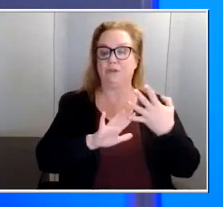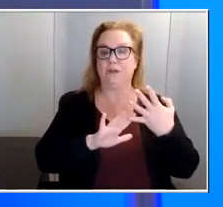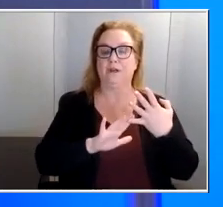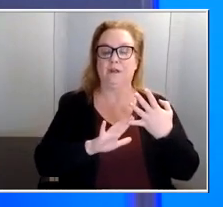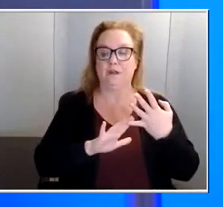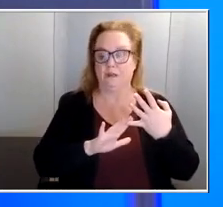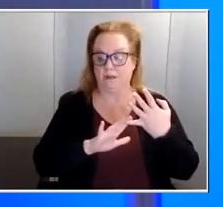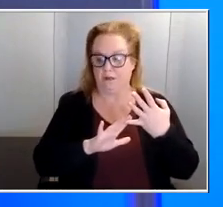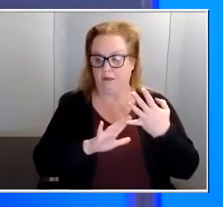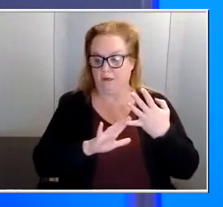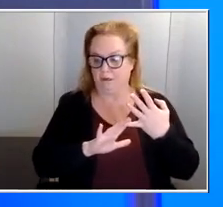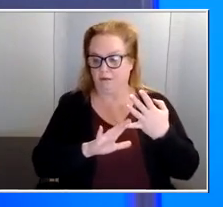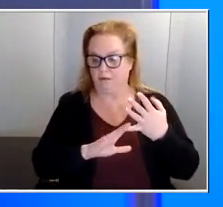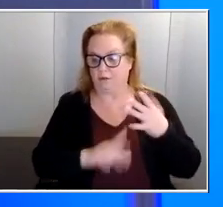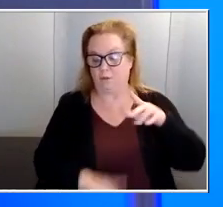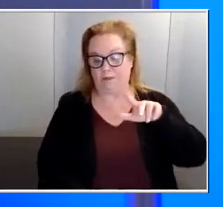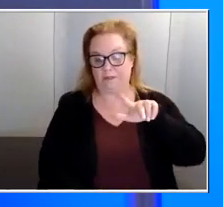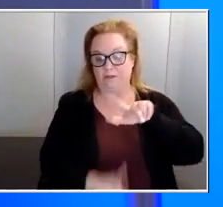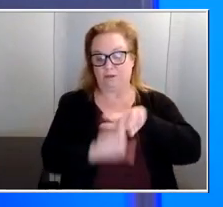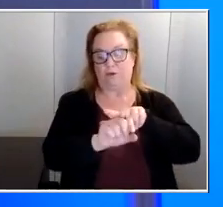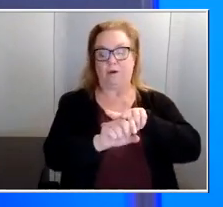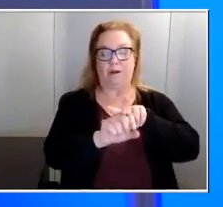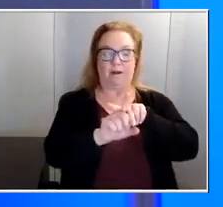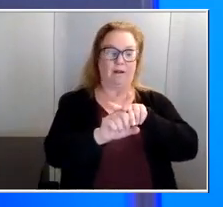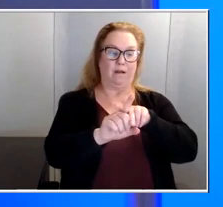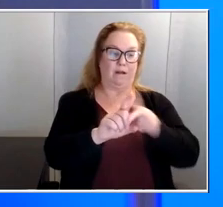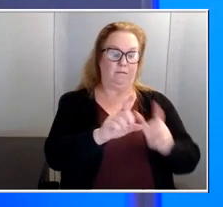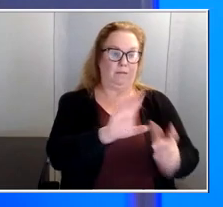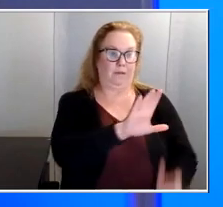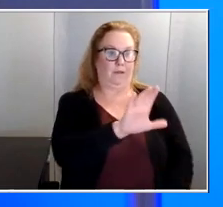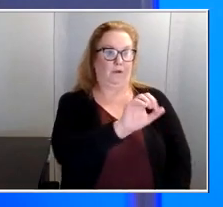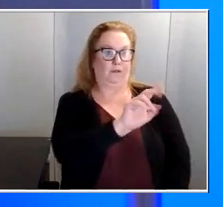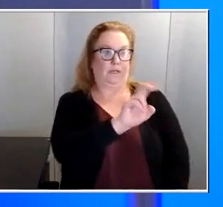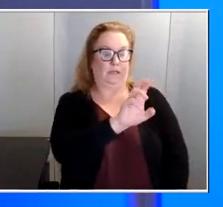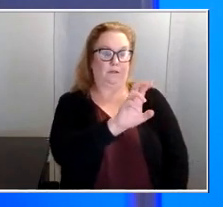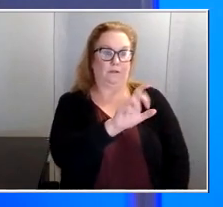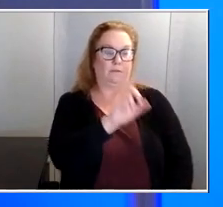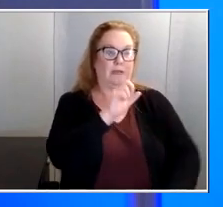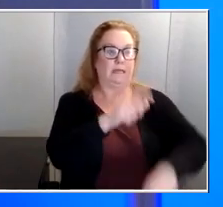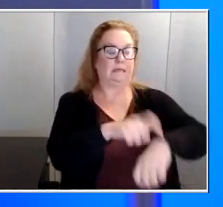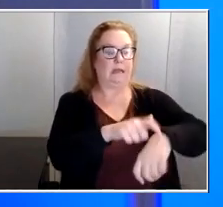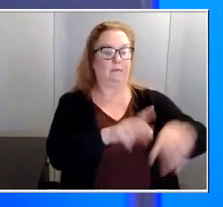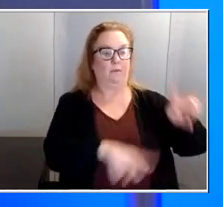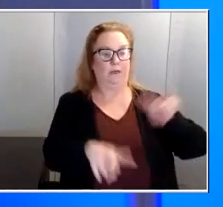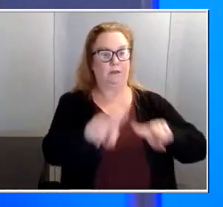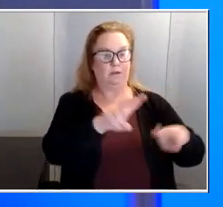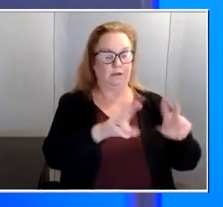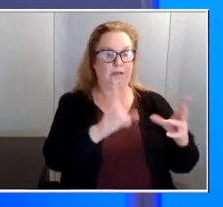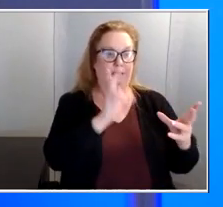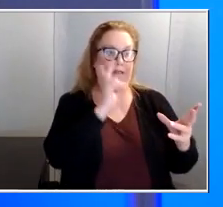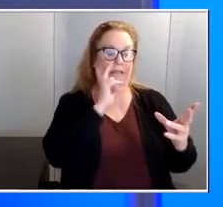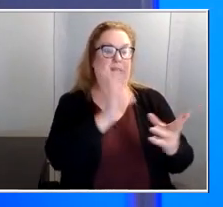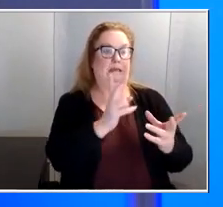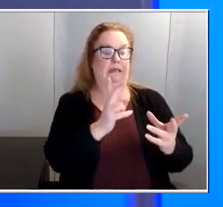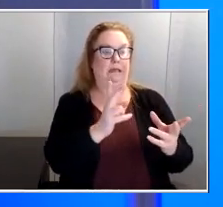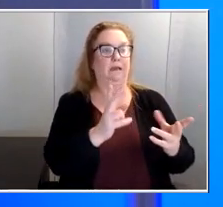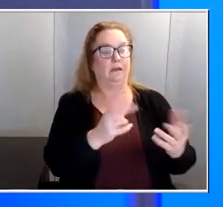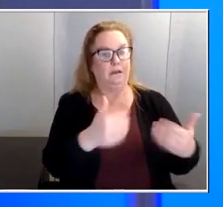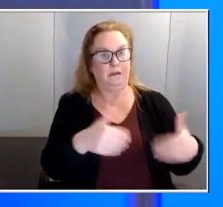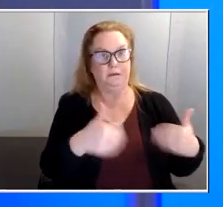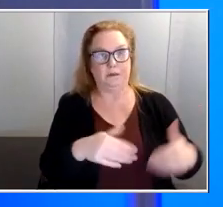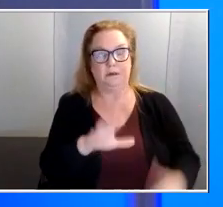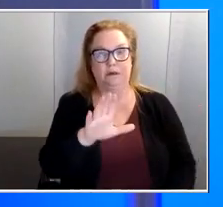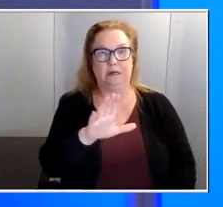becoming effective in those cancers, it's really going to be a time when we can look at the light at the end of the tunnel.